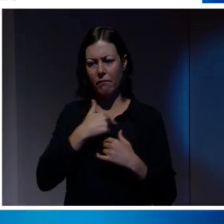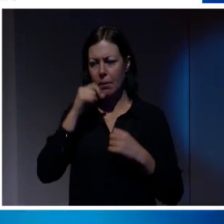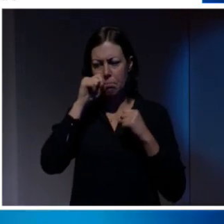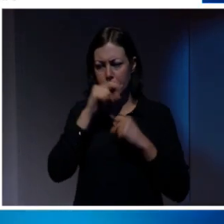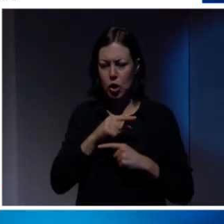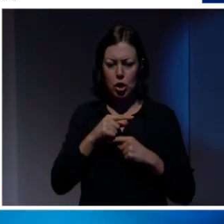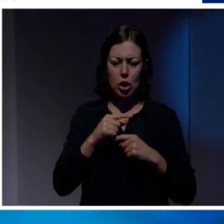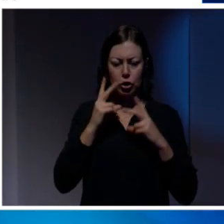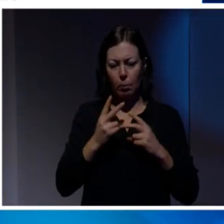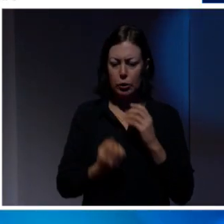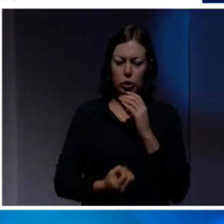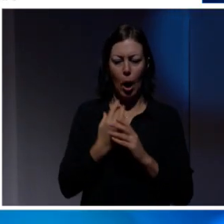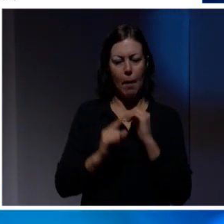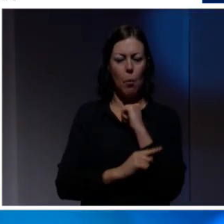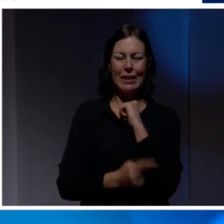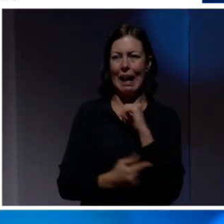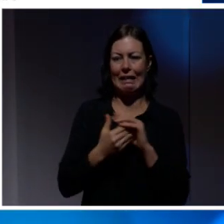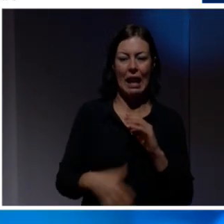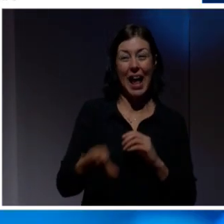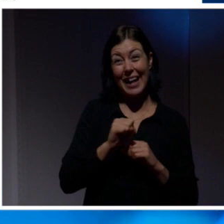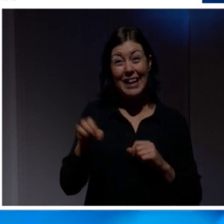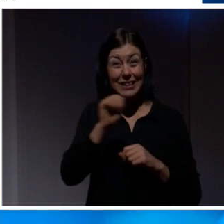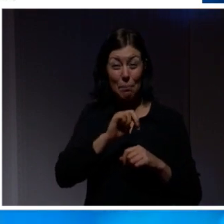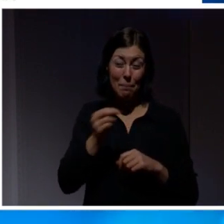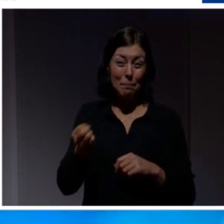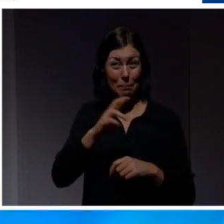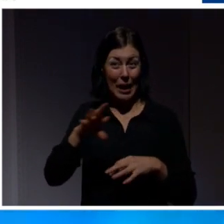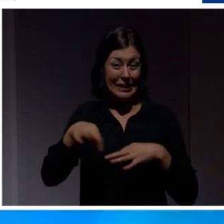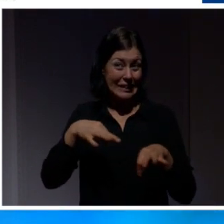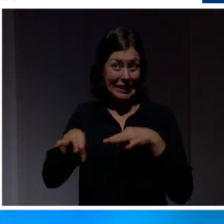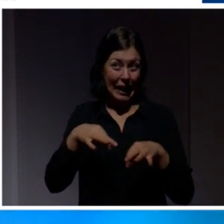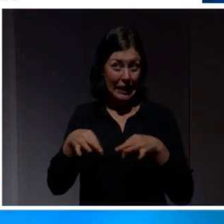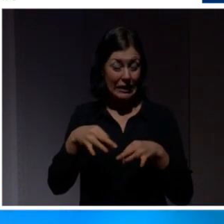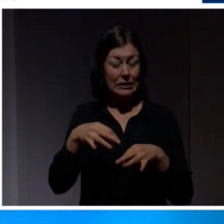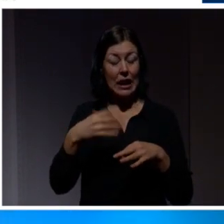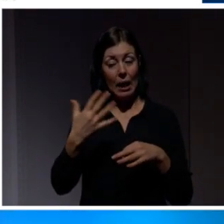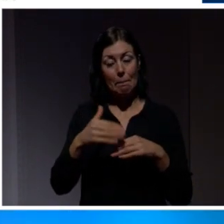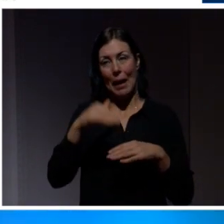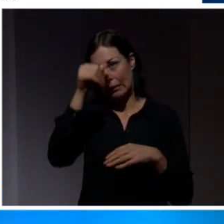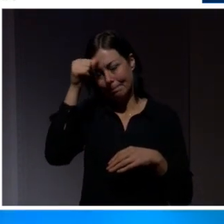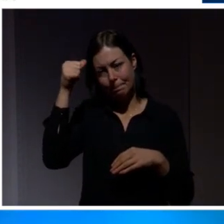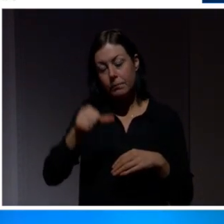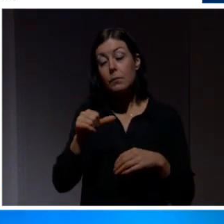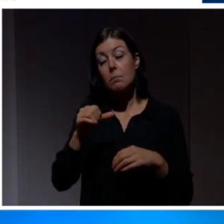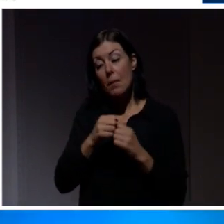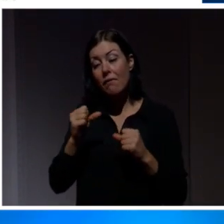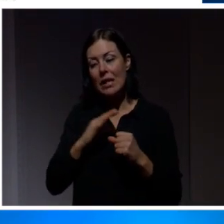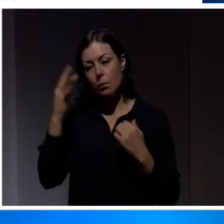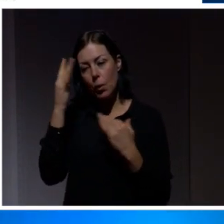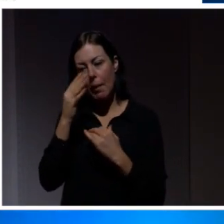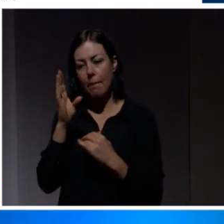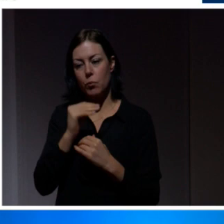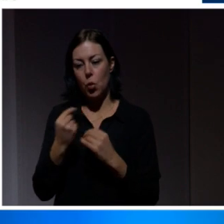know exactly which moves you're allowed to take and which ones you can't. But there are problems where the possibilities are